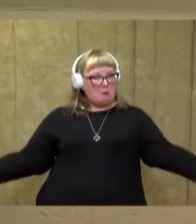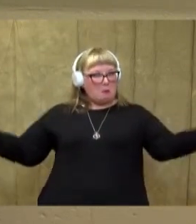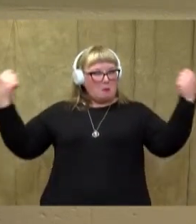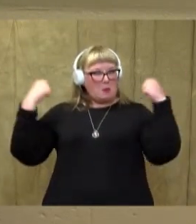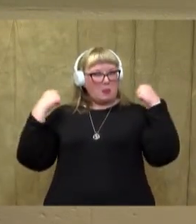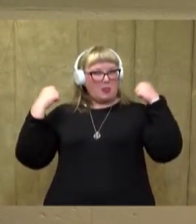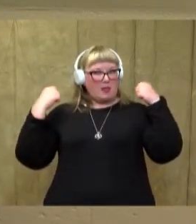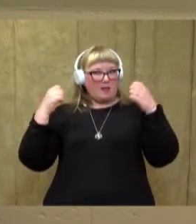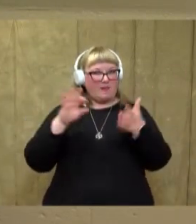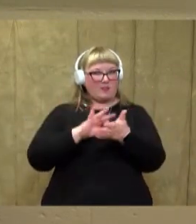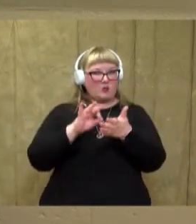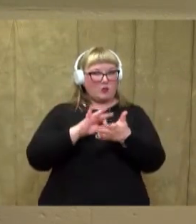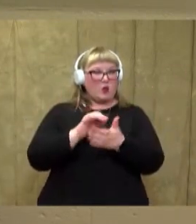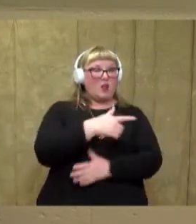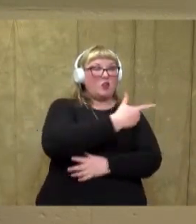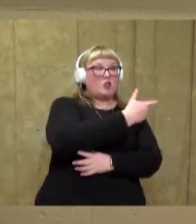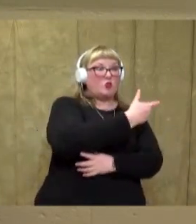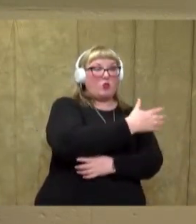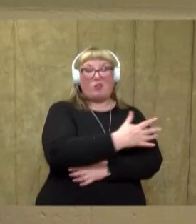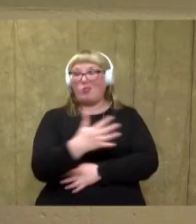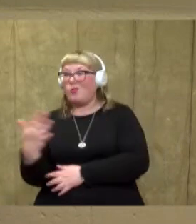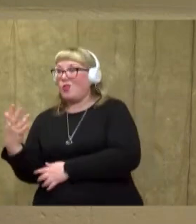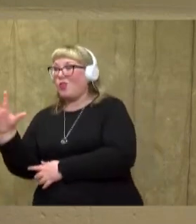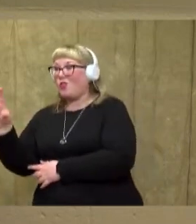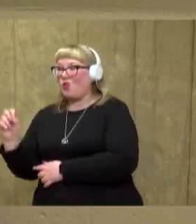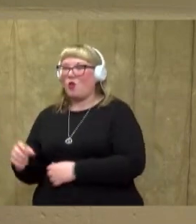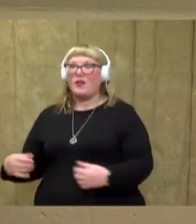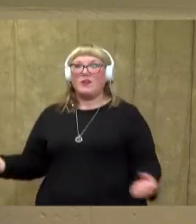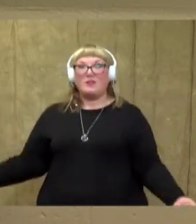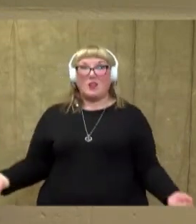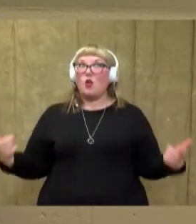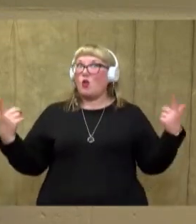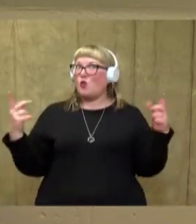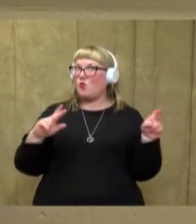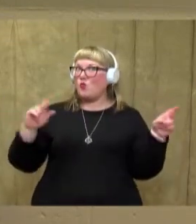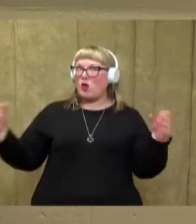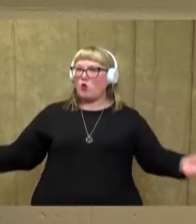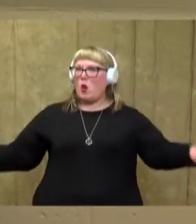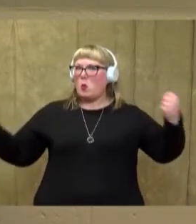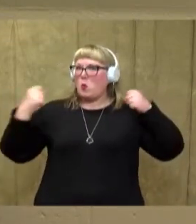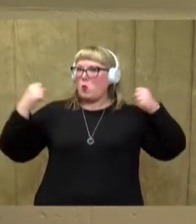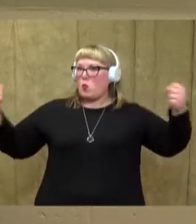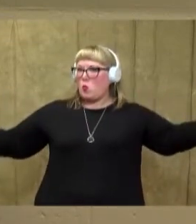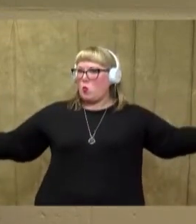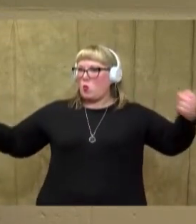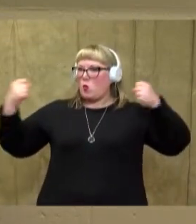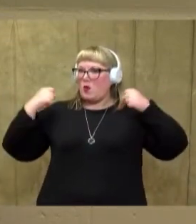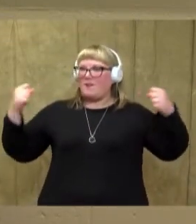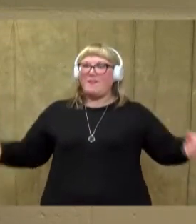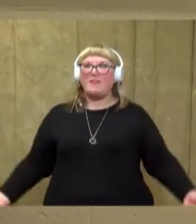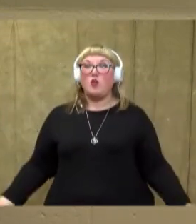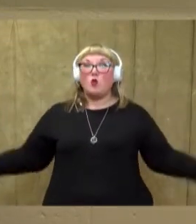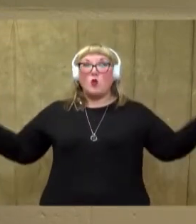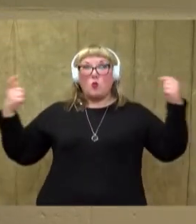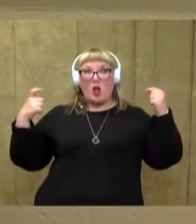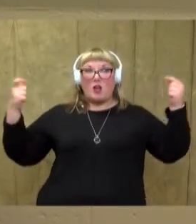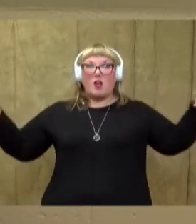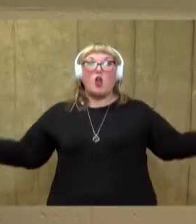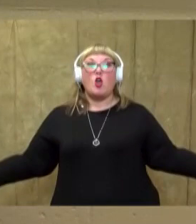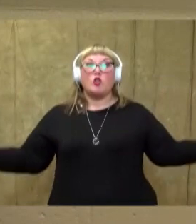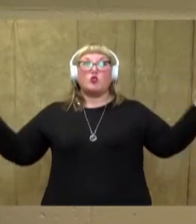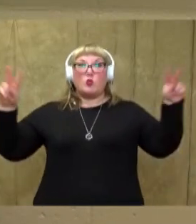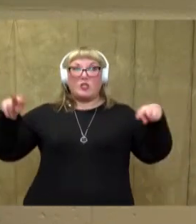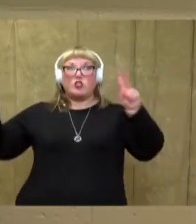our arms for 21 to 30. You ready to work out a little bit with me?